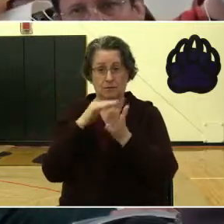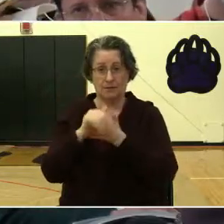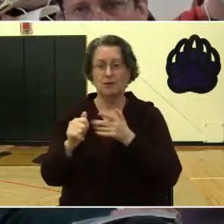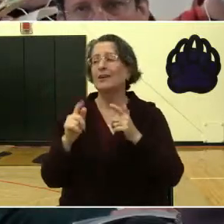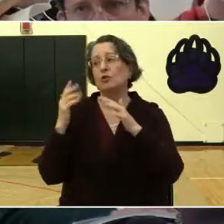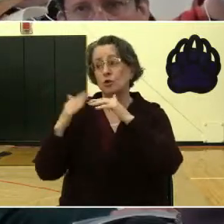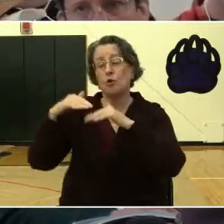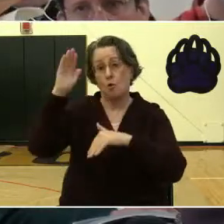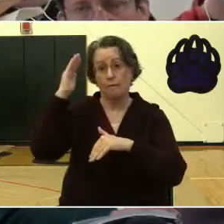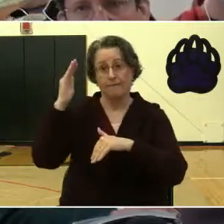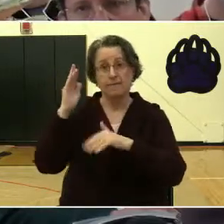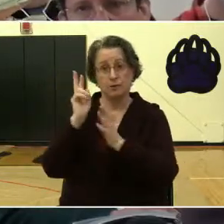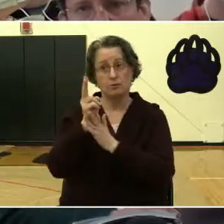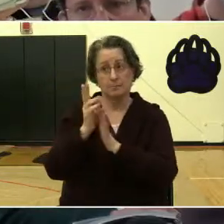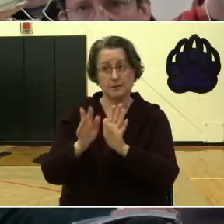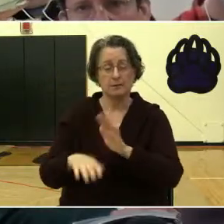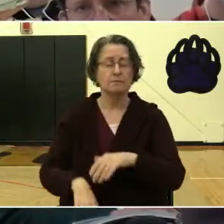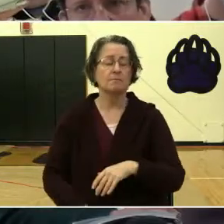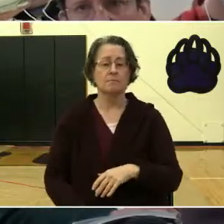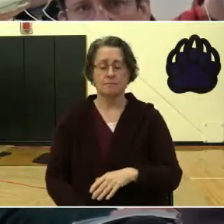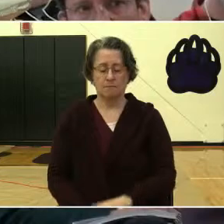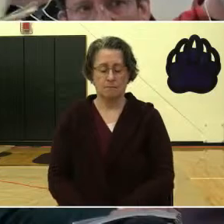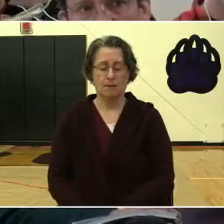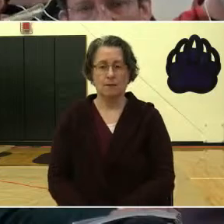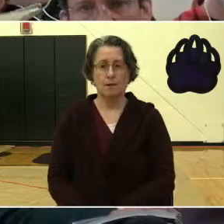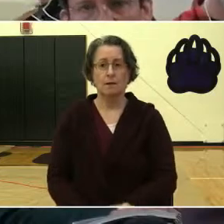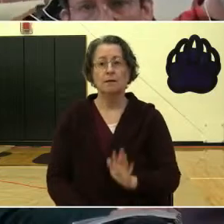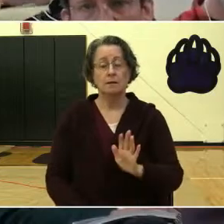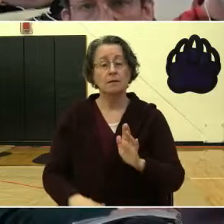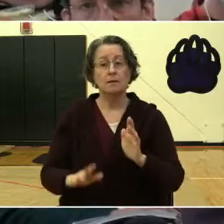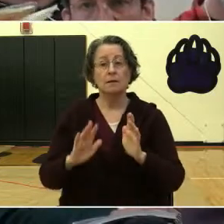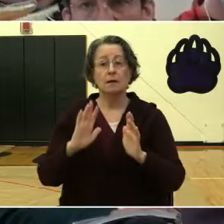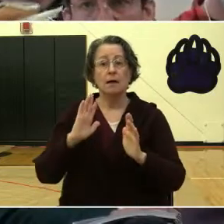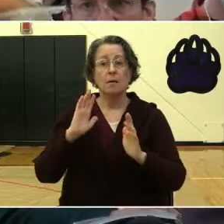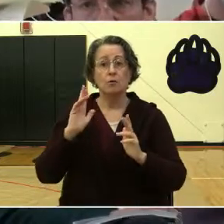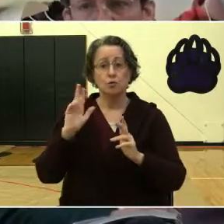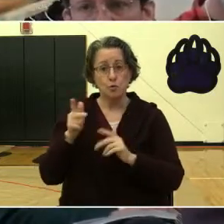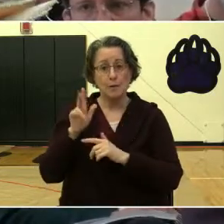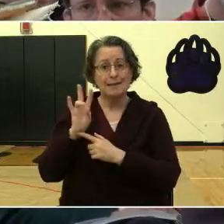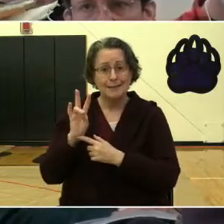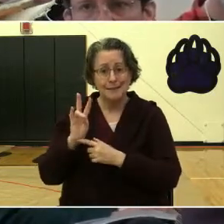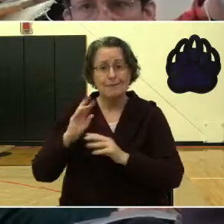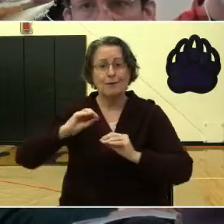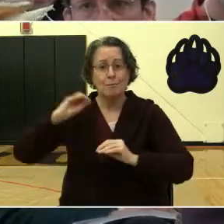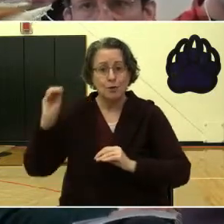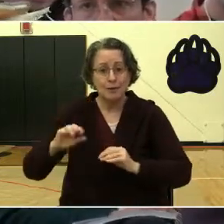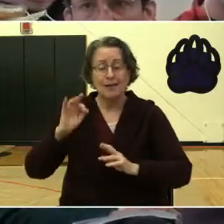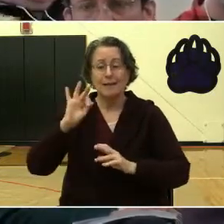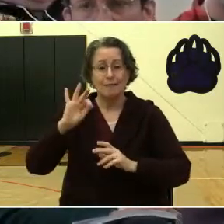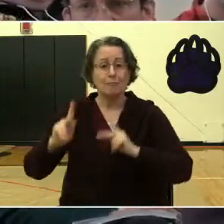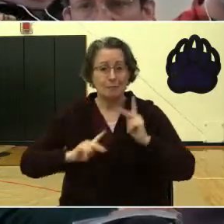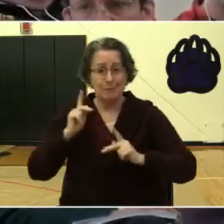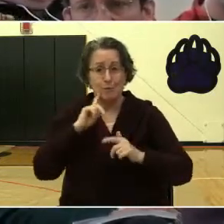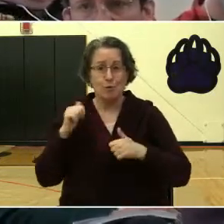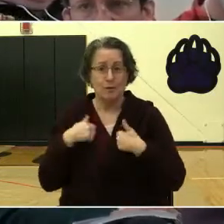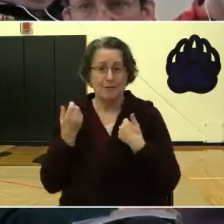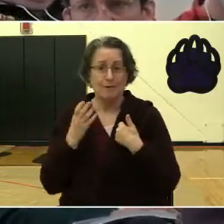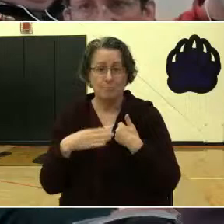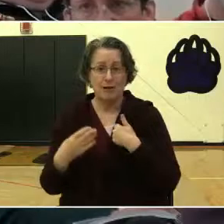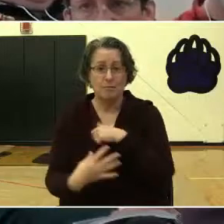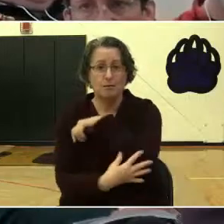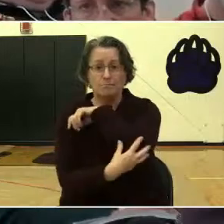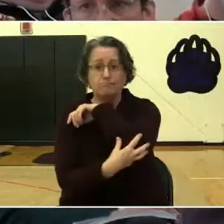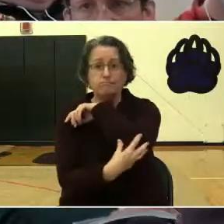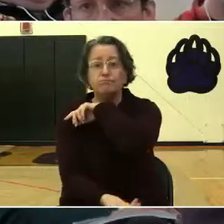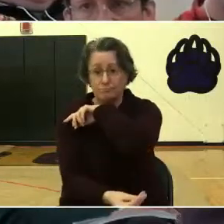just okay we have 27 um% of our population is in poverty to me this is a moral